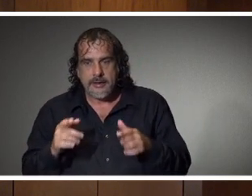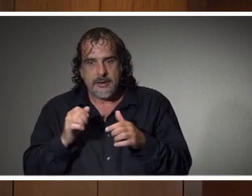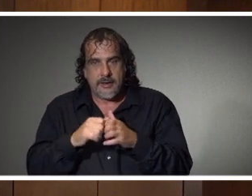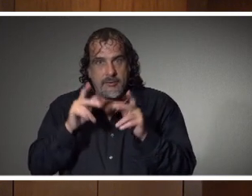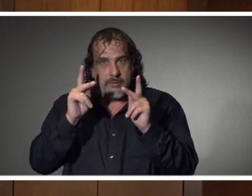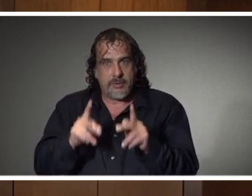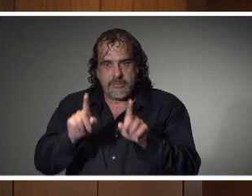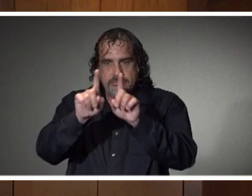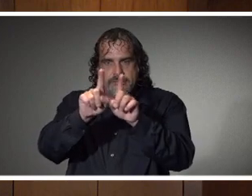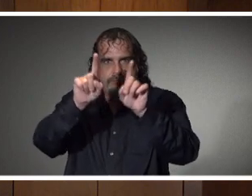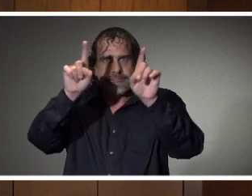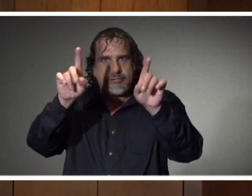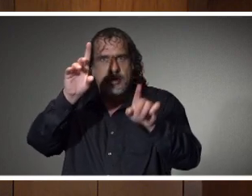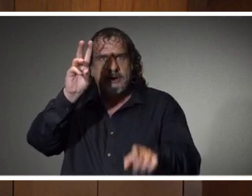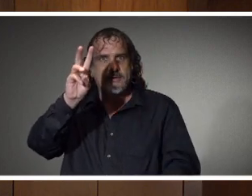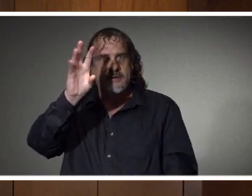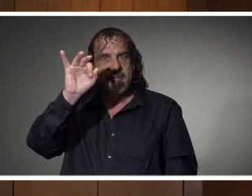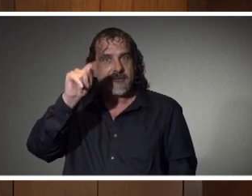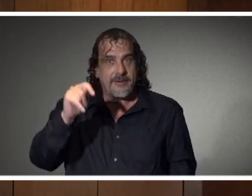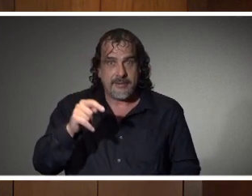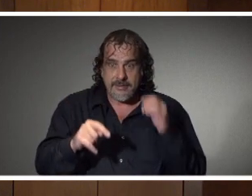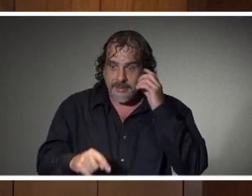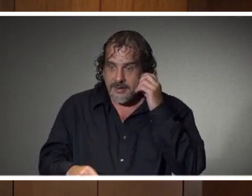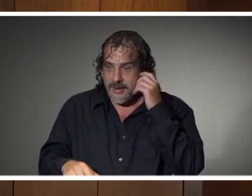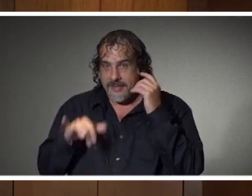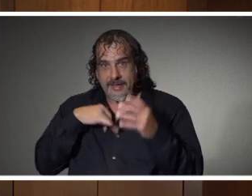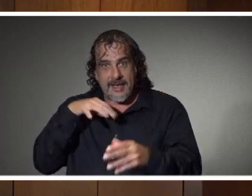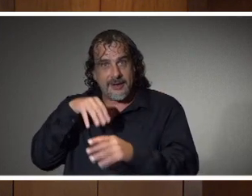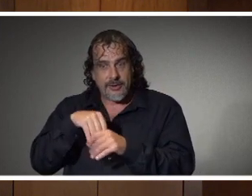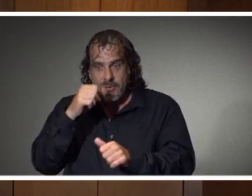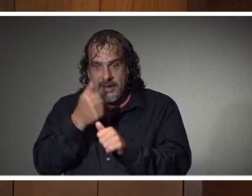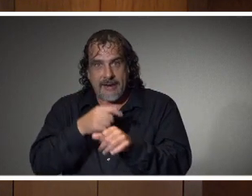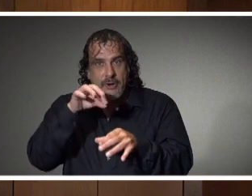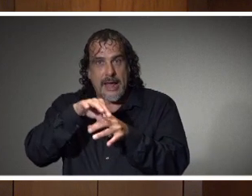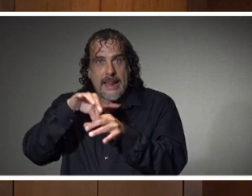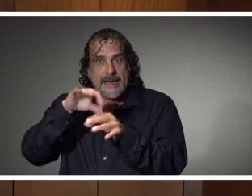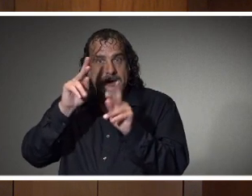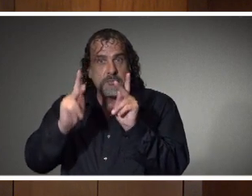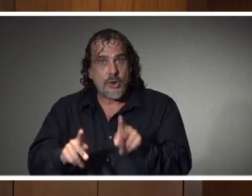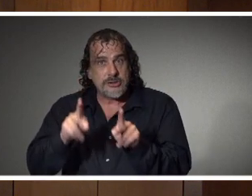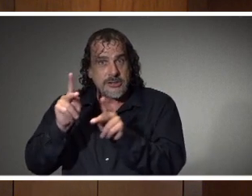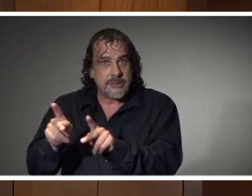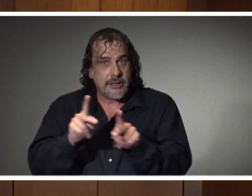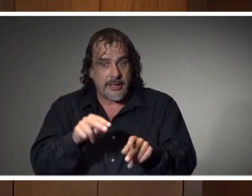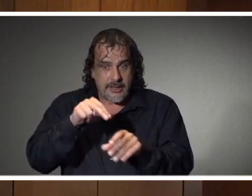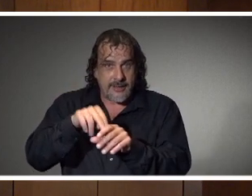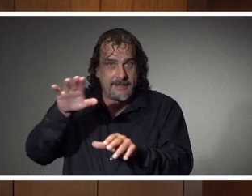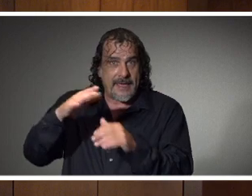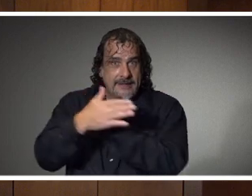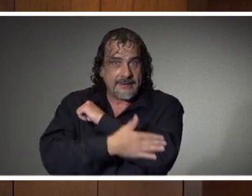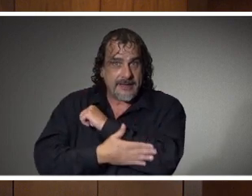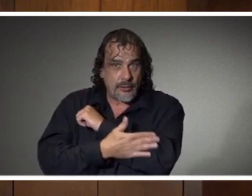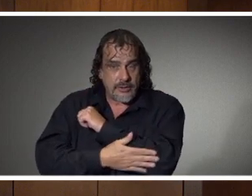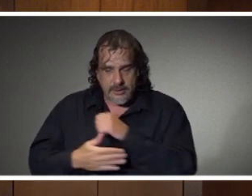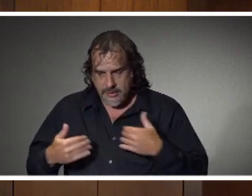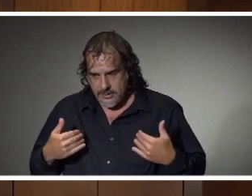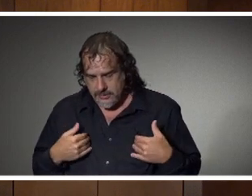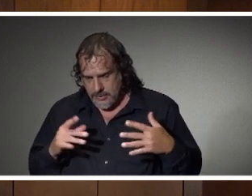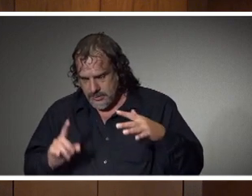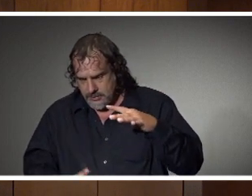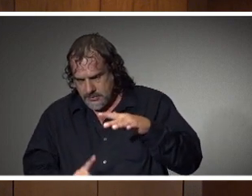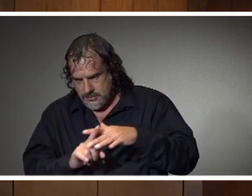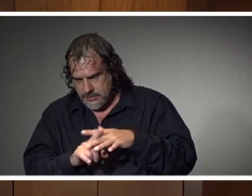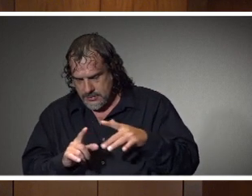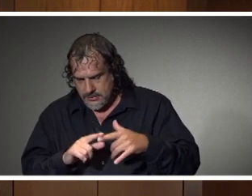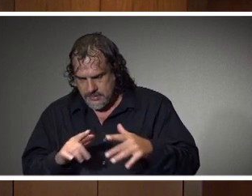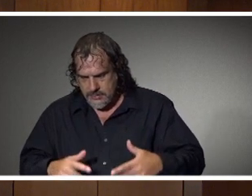that was there was socially distanced. That included every elected official in Hancock County. We attended an